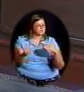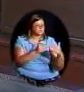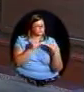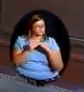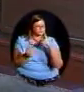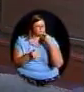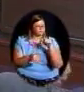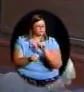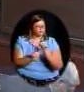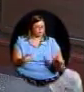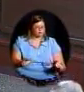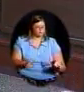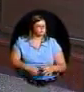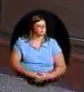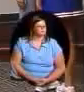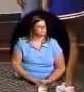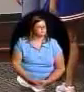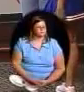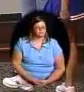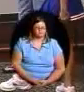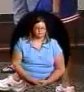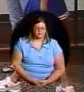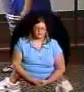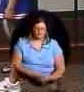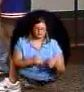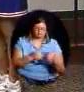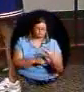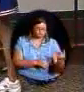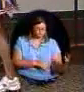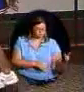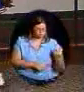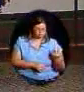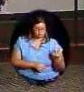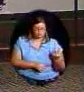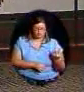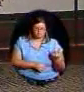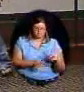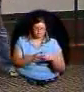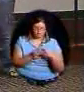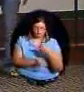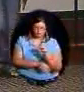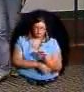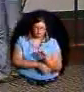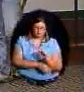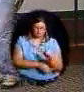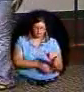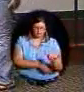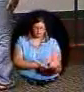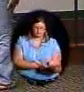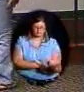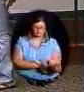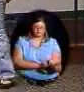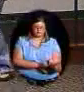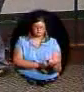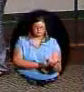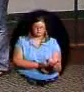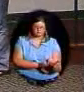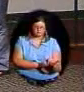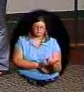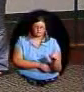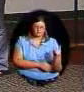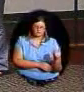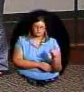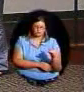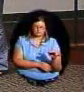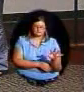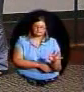all. You want to come on over here? And I'll start with Molly. I think this is Molly right here. And Molly is a